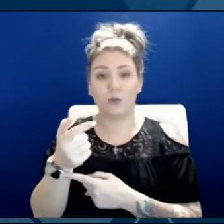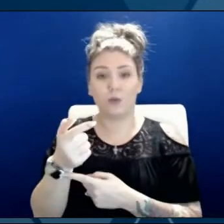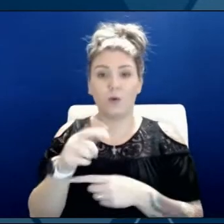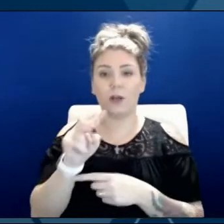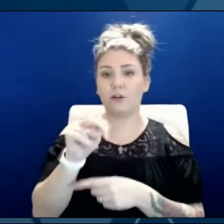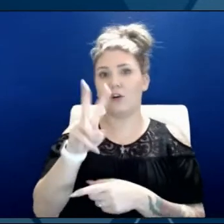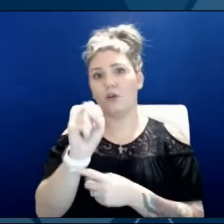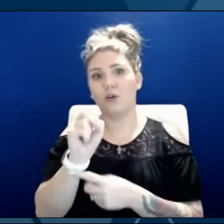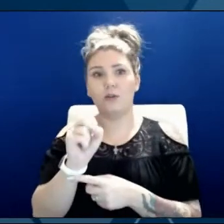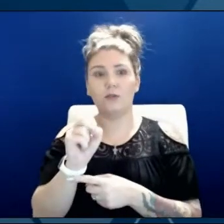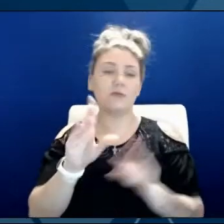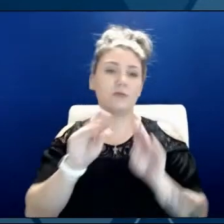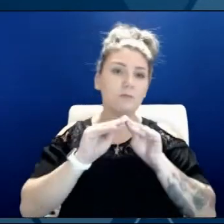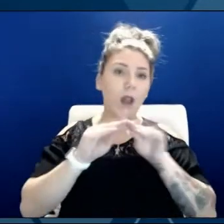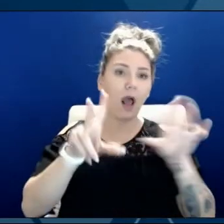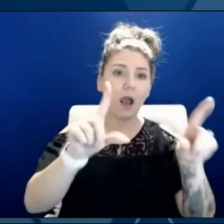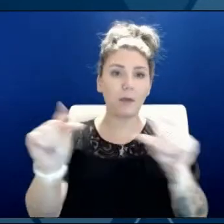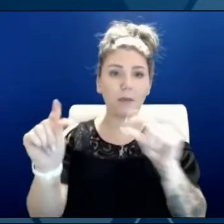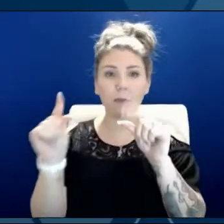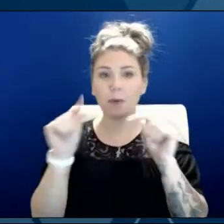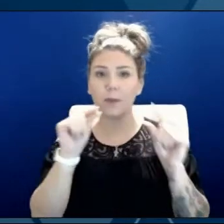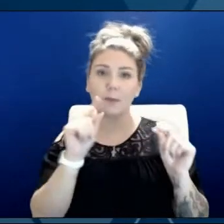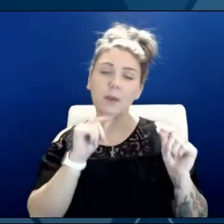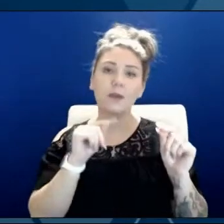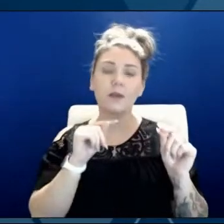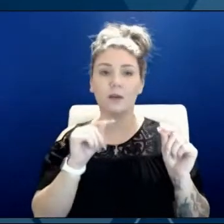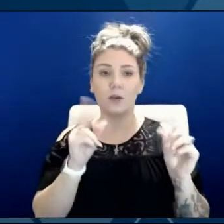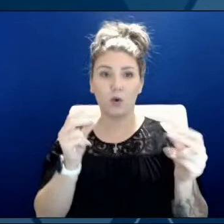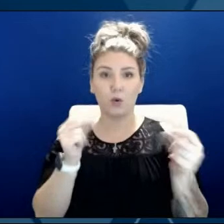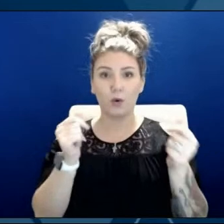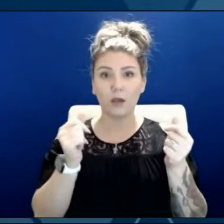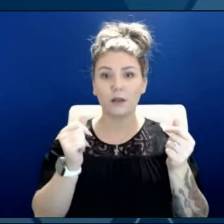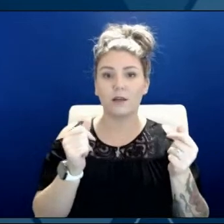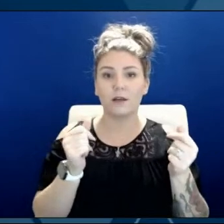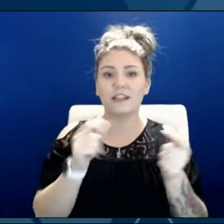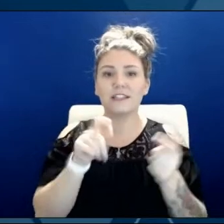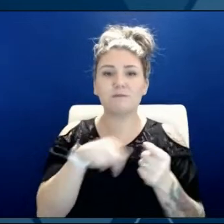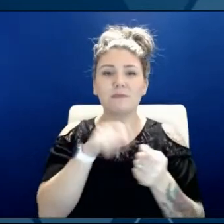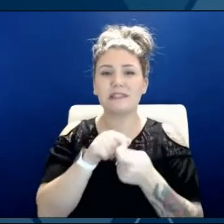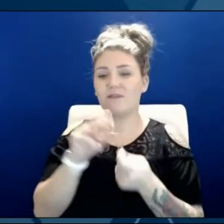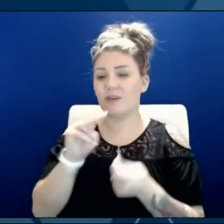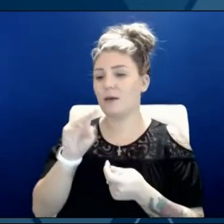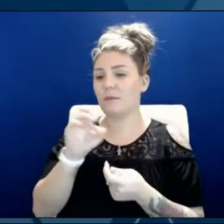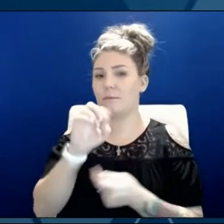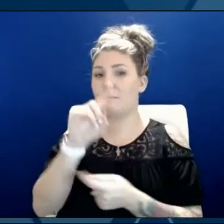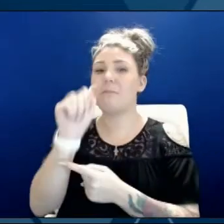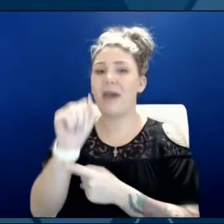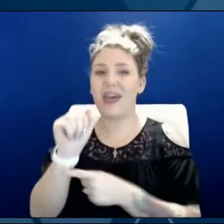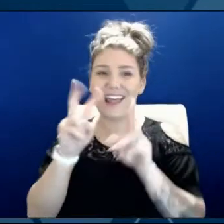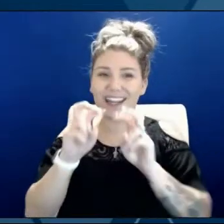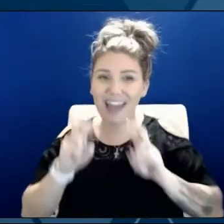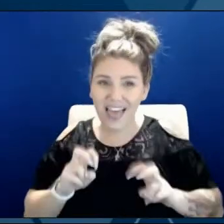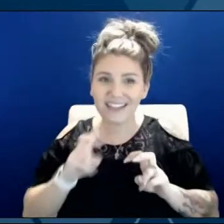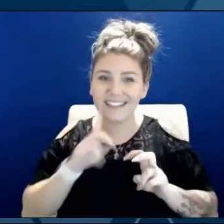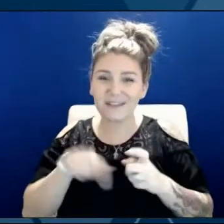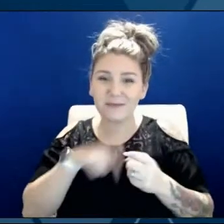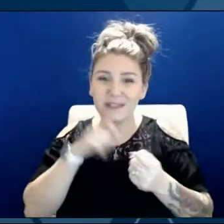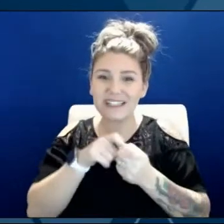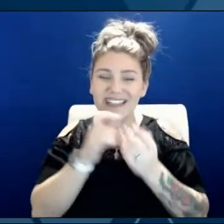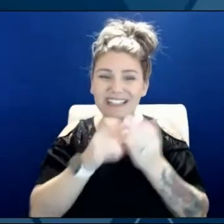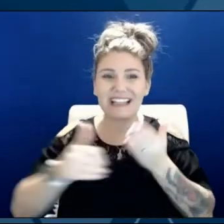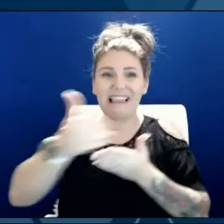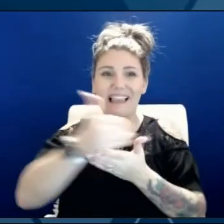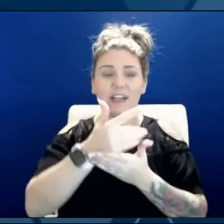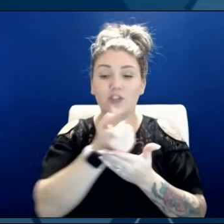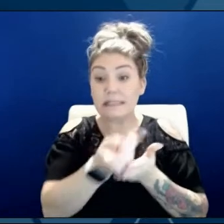the globe fairly quickly that a certain meta-analysis, and we've heard about a meta-analysis, and that's a collection of several studies that